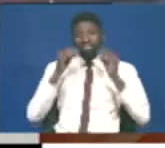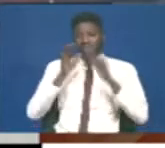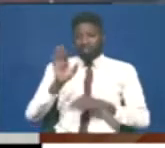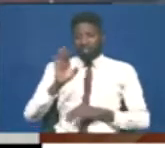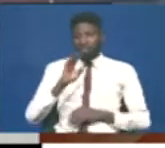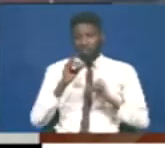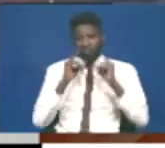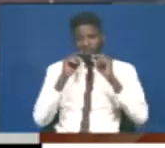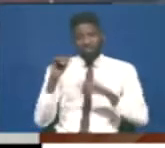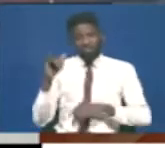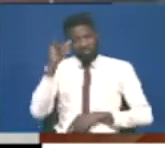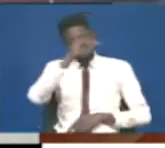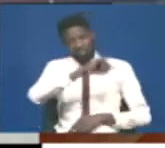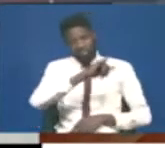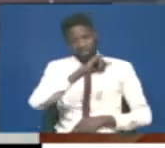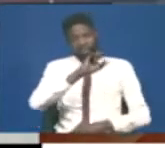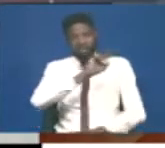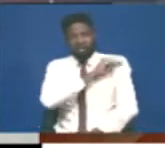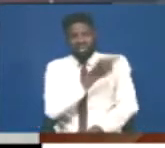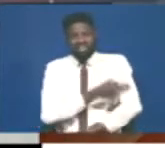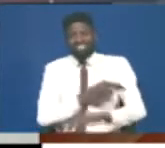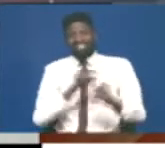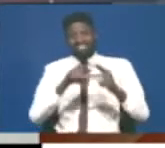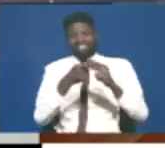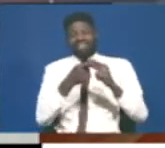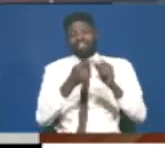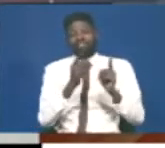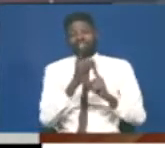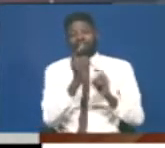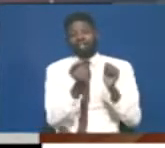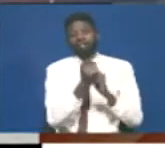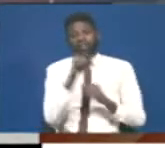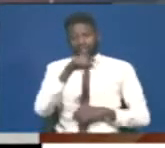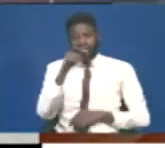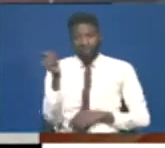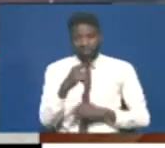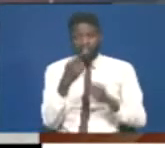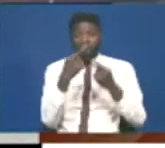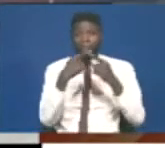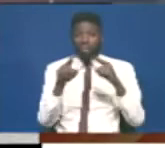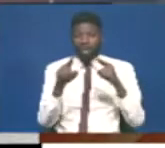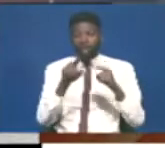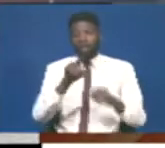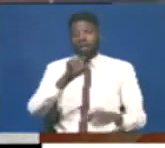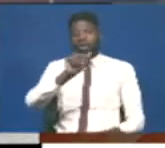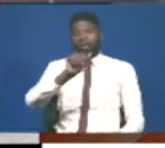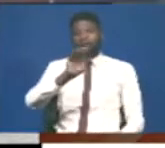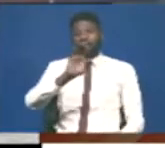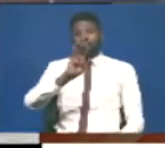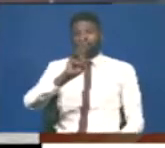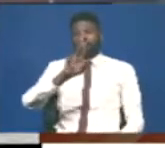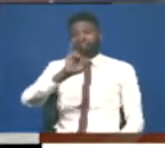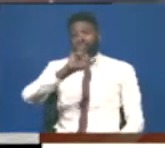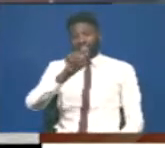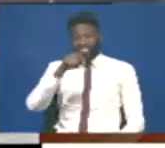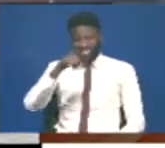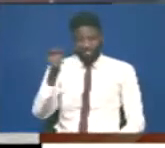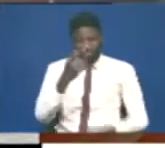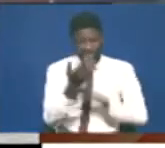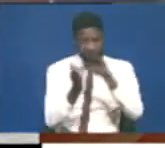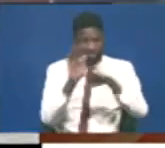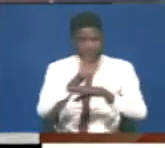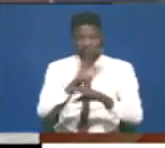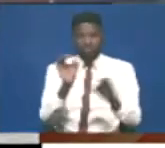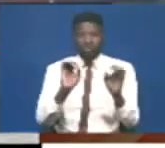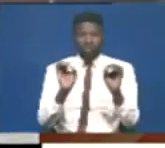Lagos will resume from the 11th of this month, though it will not resume flights to Abuja this month. Here are the details of this and other